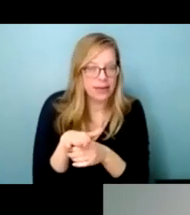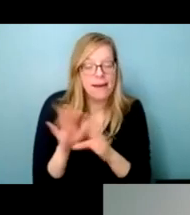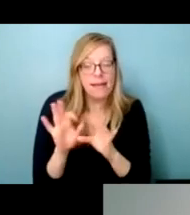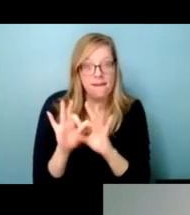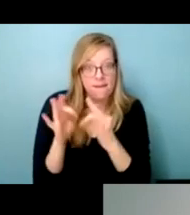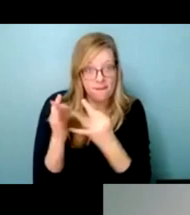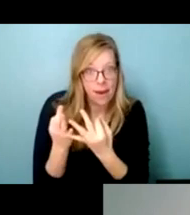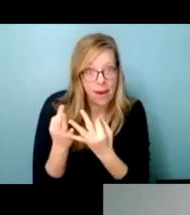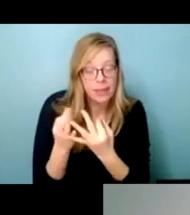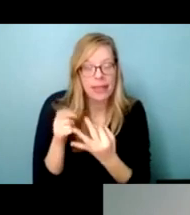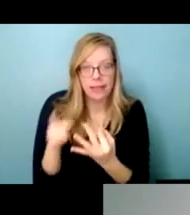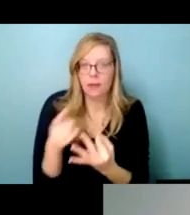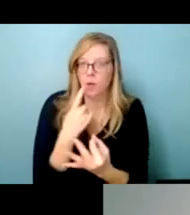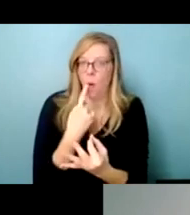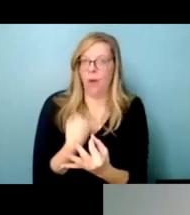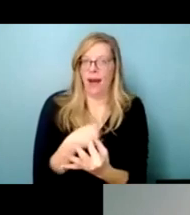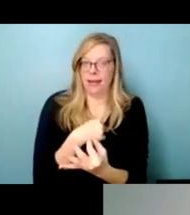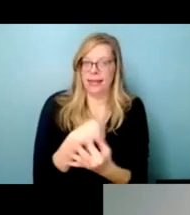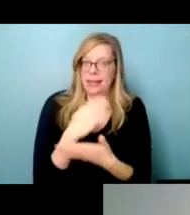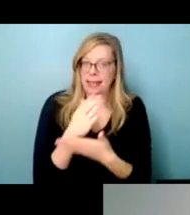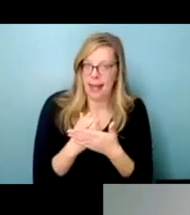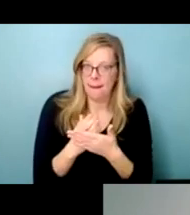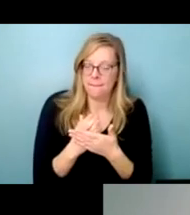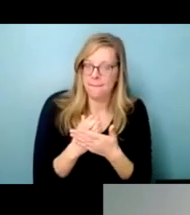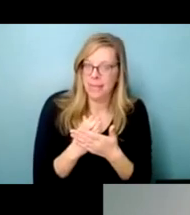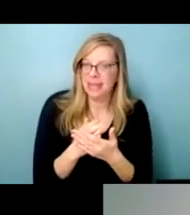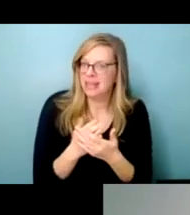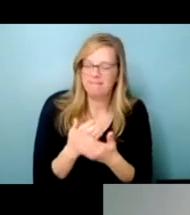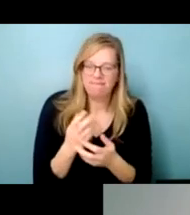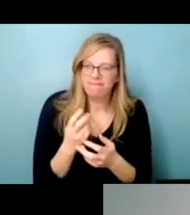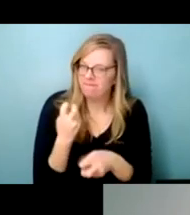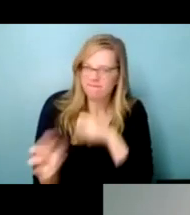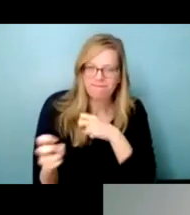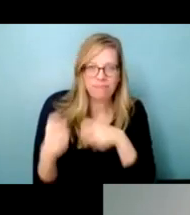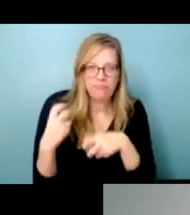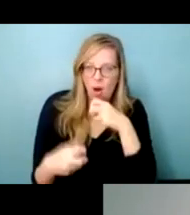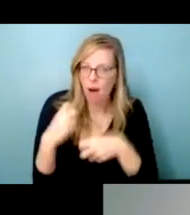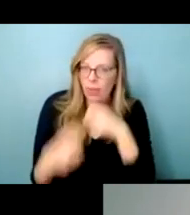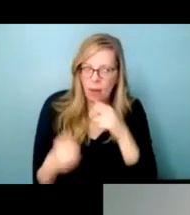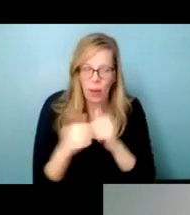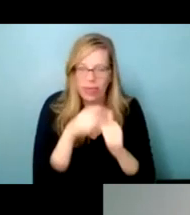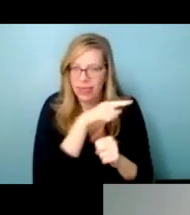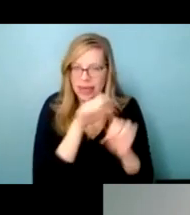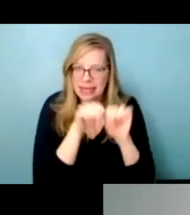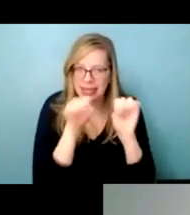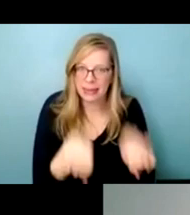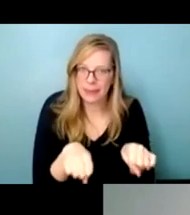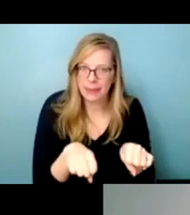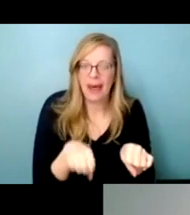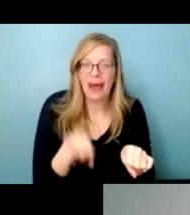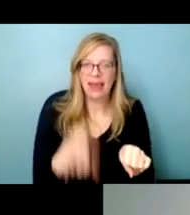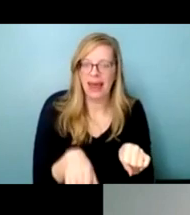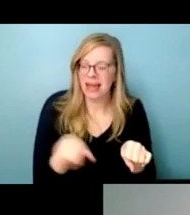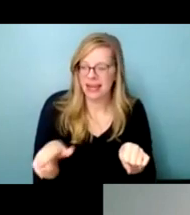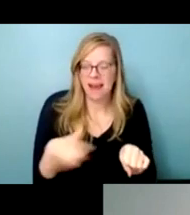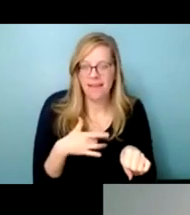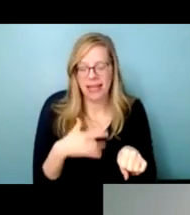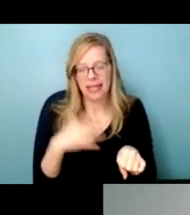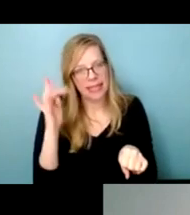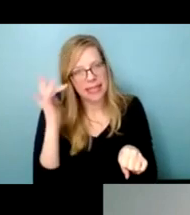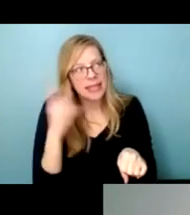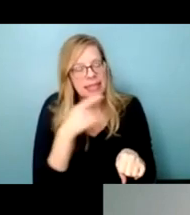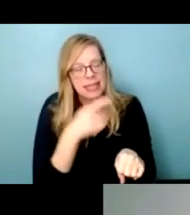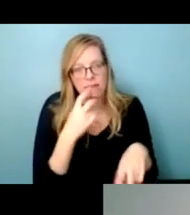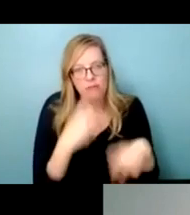families have identified for us some pinch points in the systems that are constant sources of difficulty